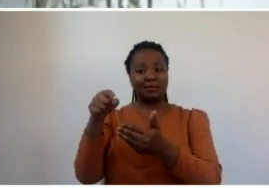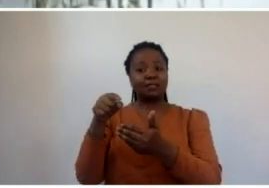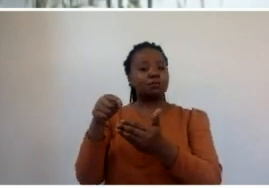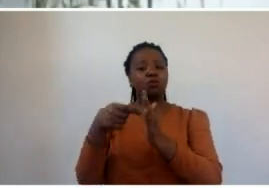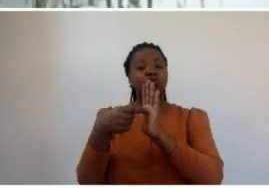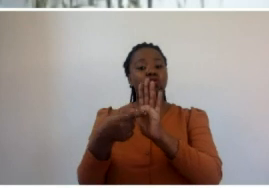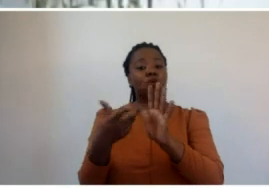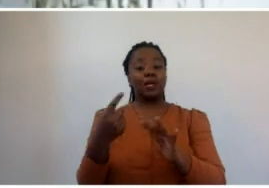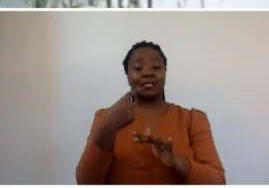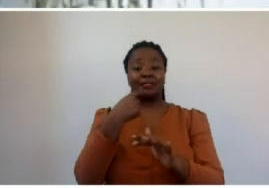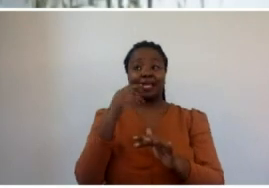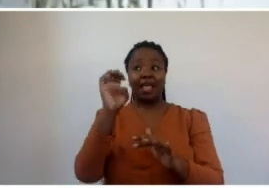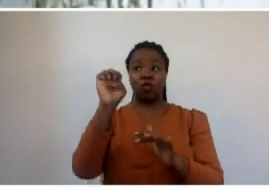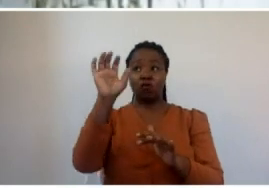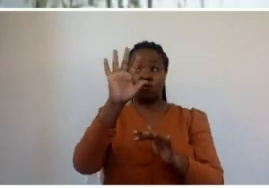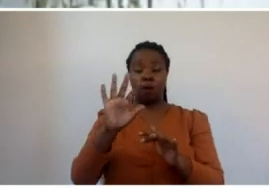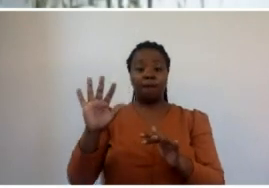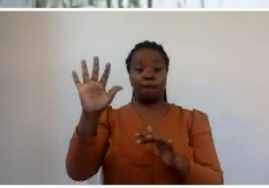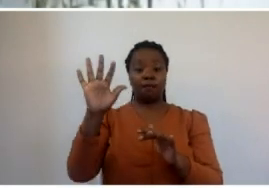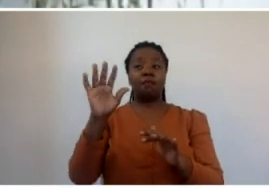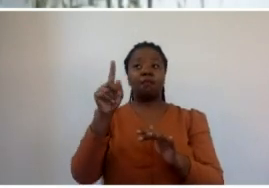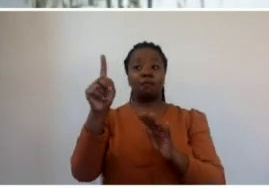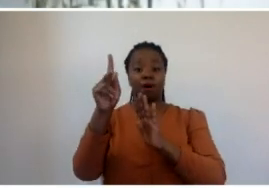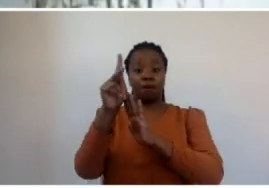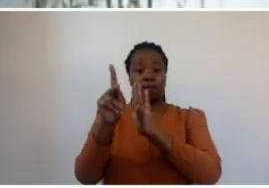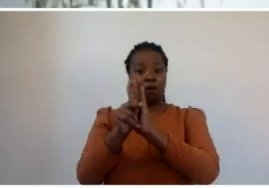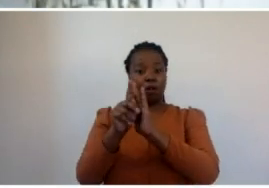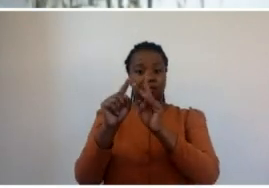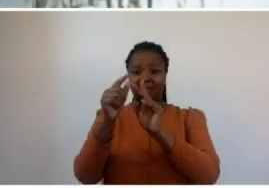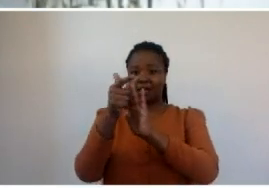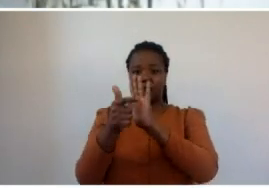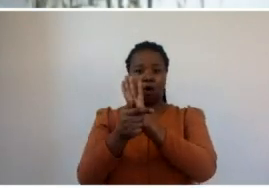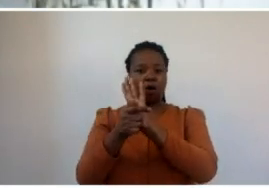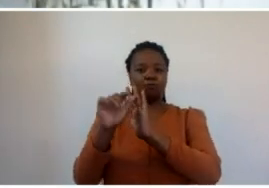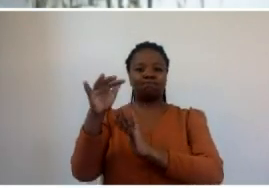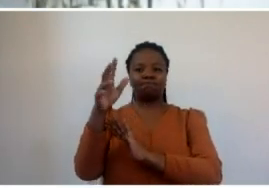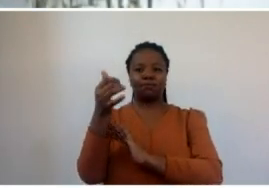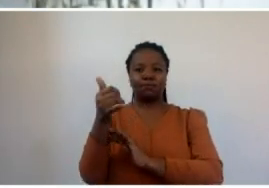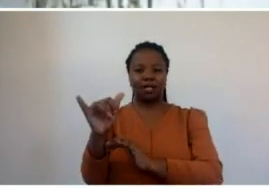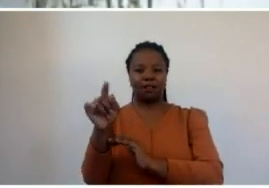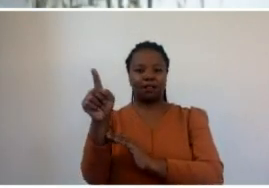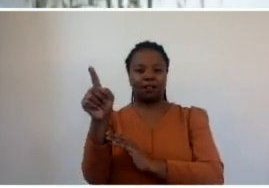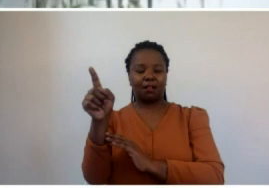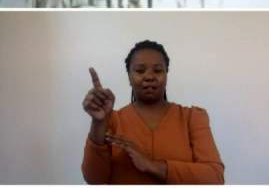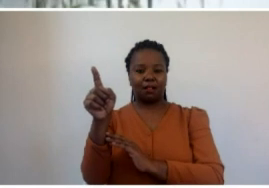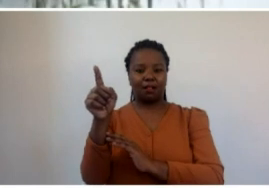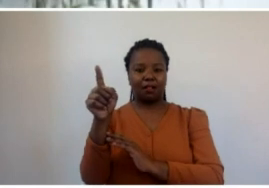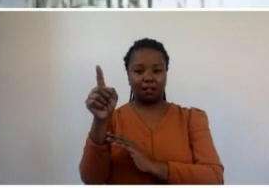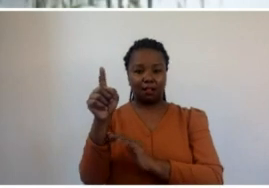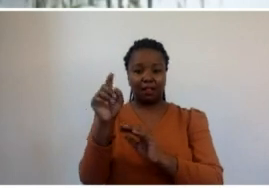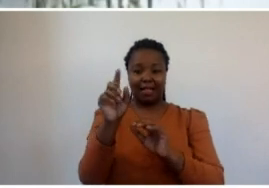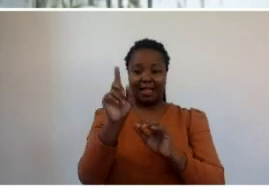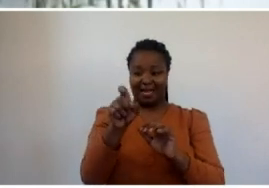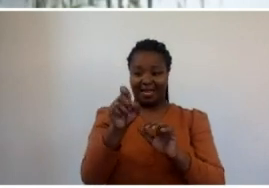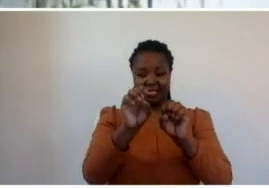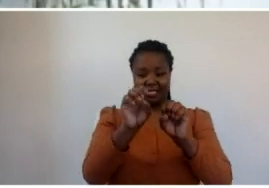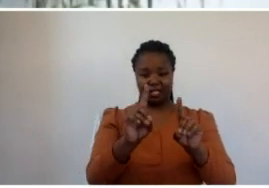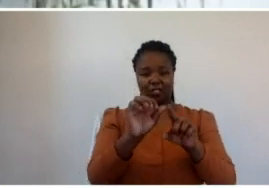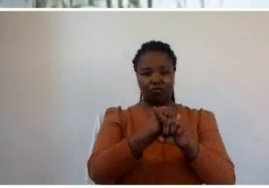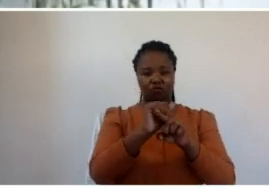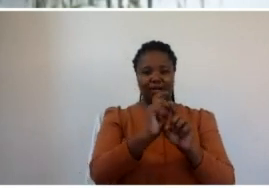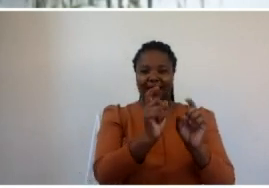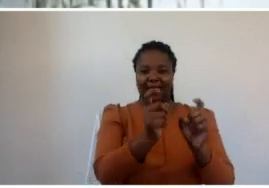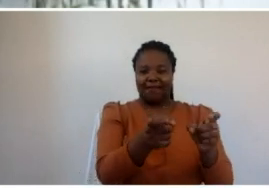many countries still lack policies and guidelines, which is then backed up by training for teachers. So